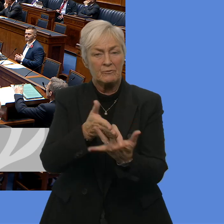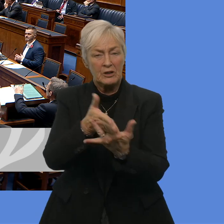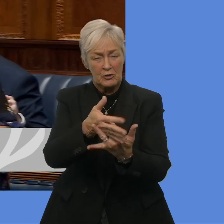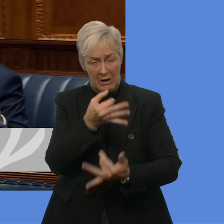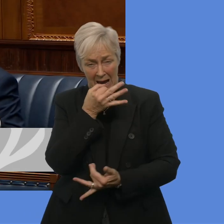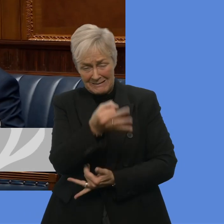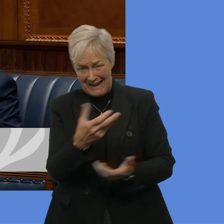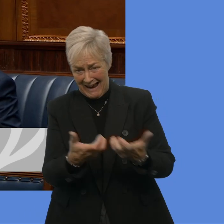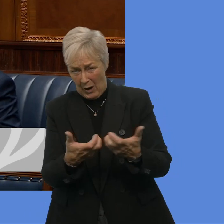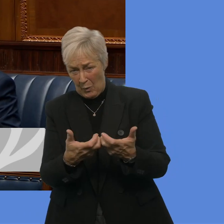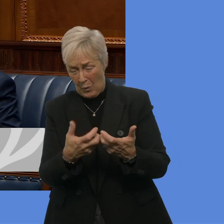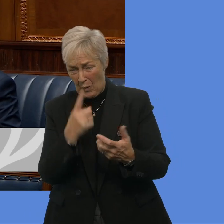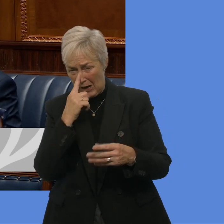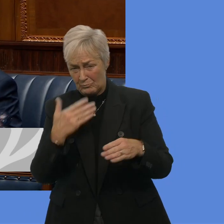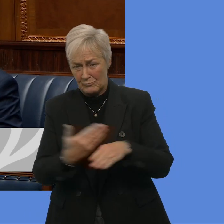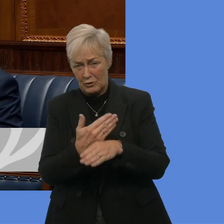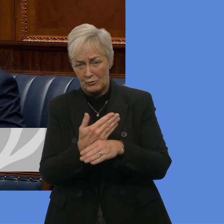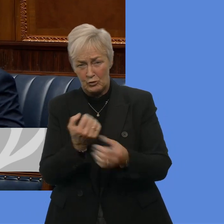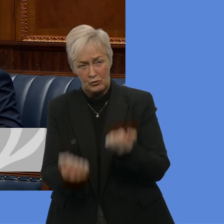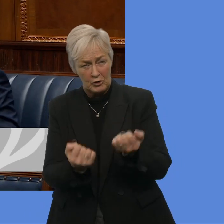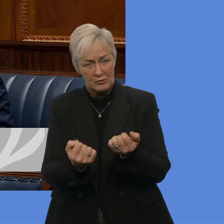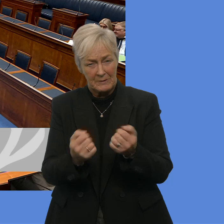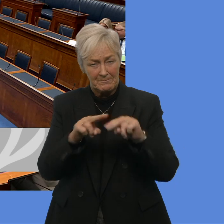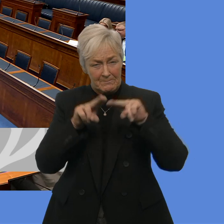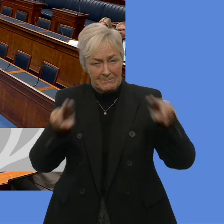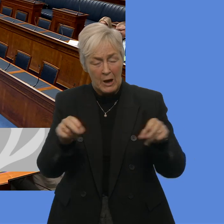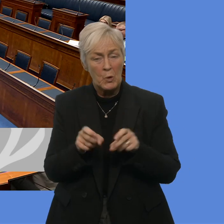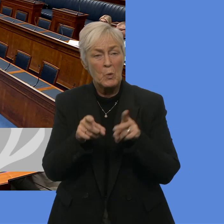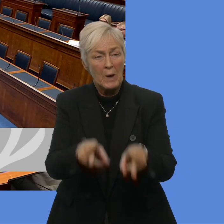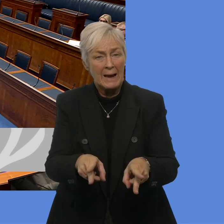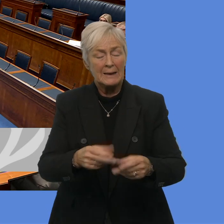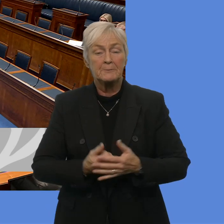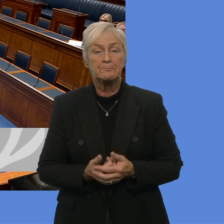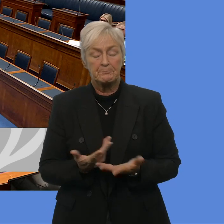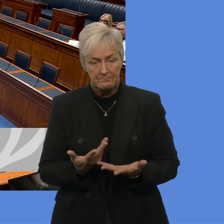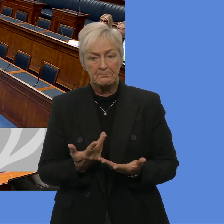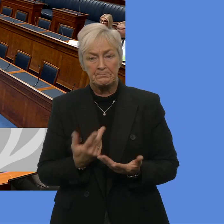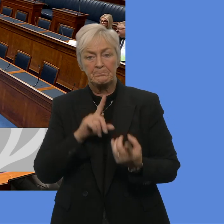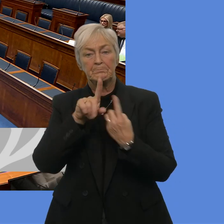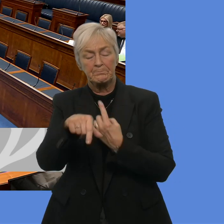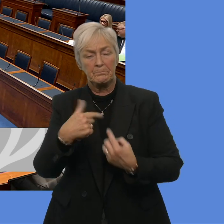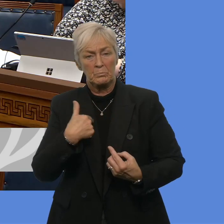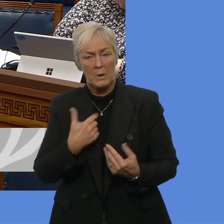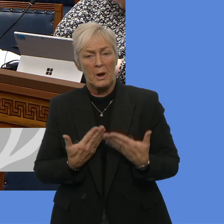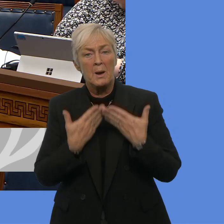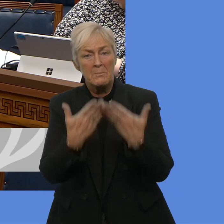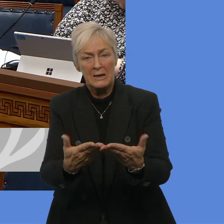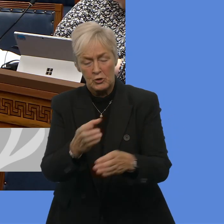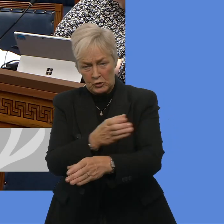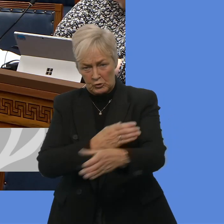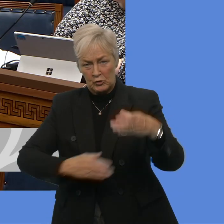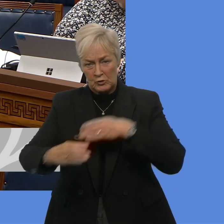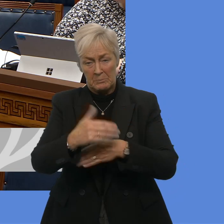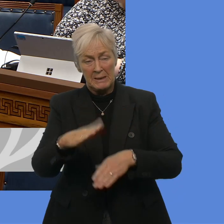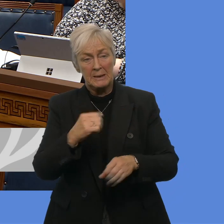be done in a just and fair way? Minister. So I am firmly committed to just transition. I made a